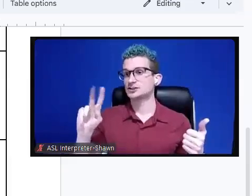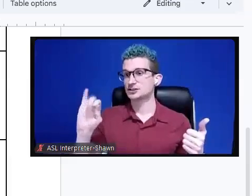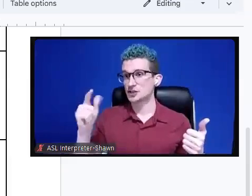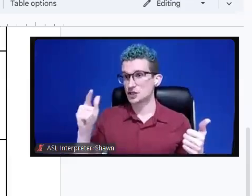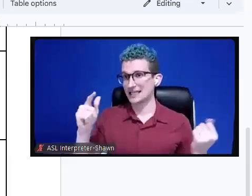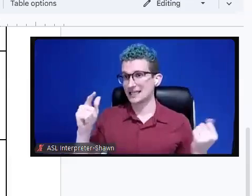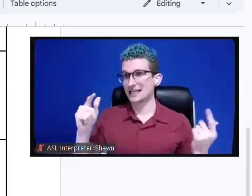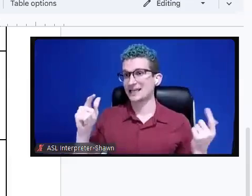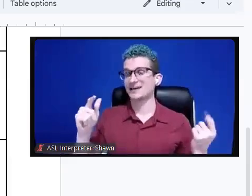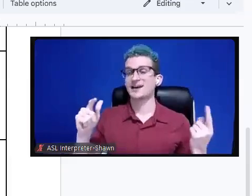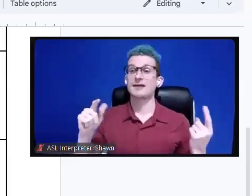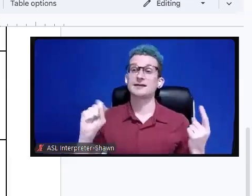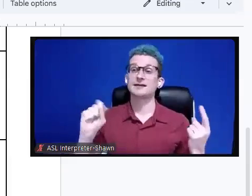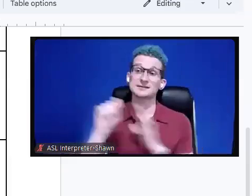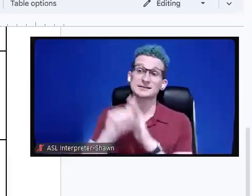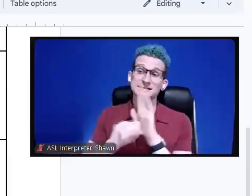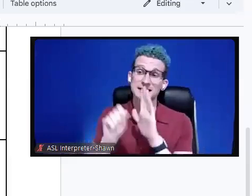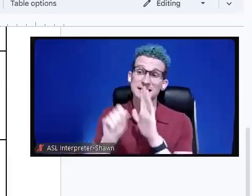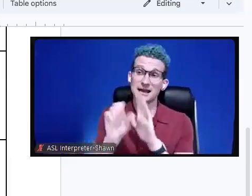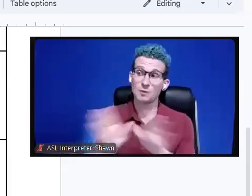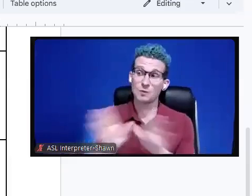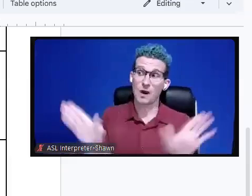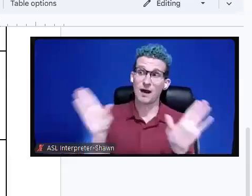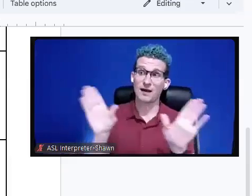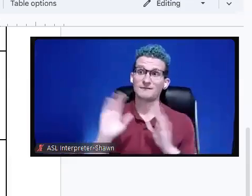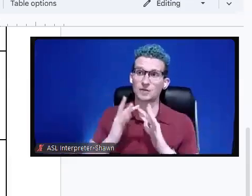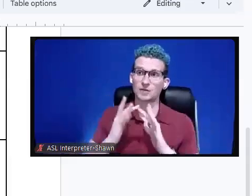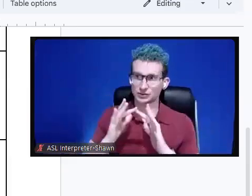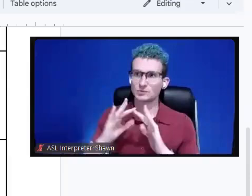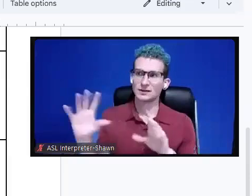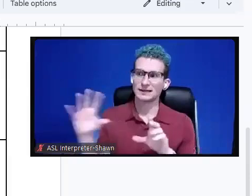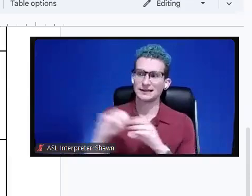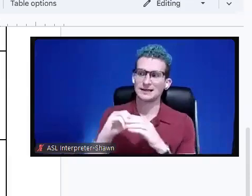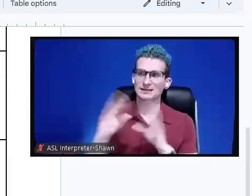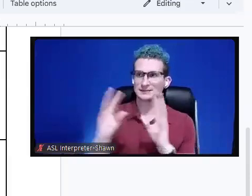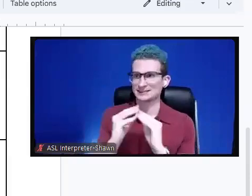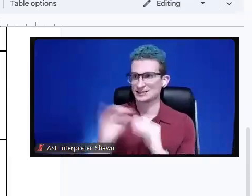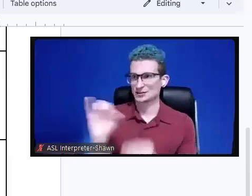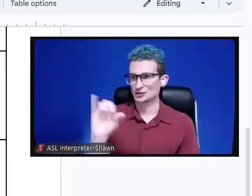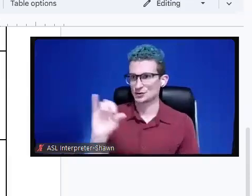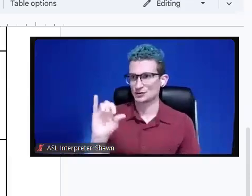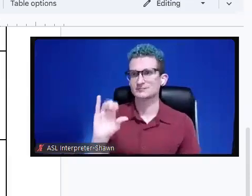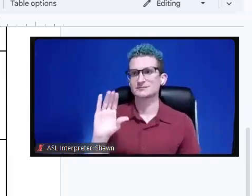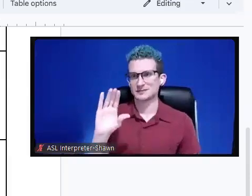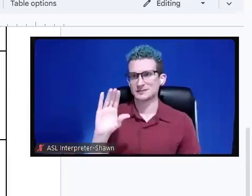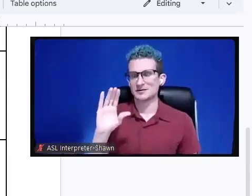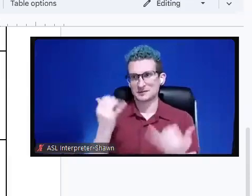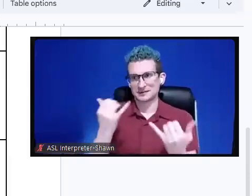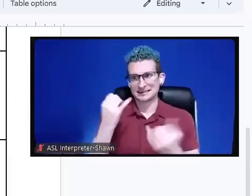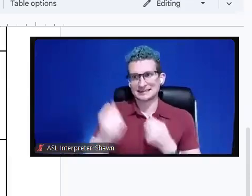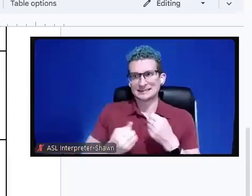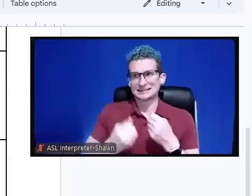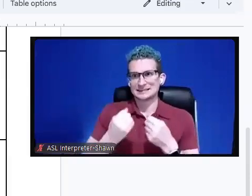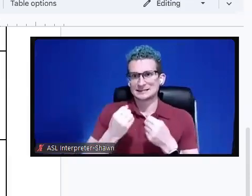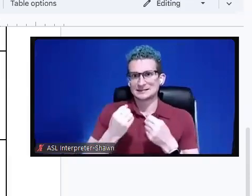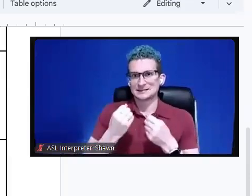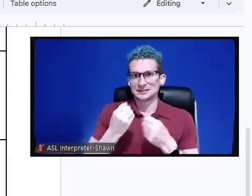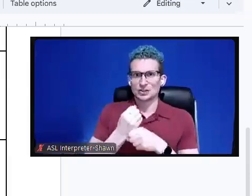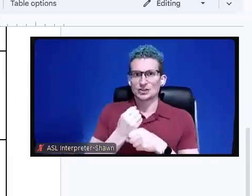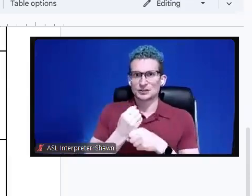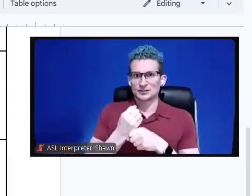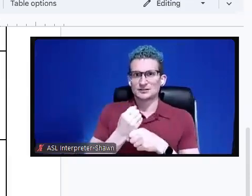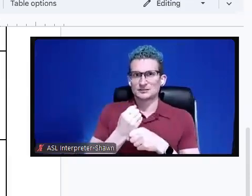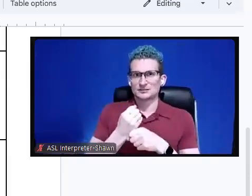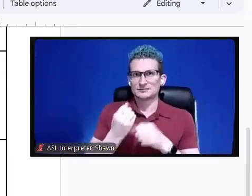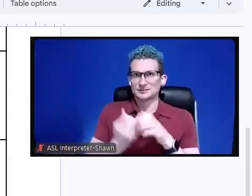virtual engagement session as well. So it will be a very, very busy spring, summer, and fall getting out